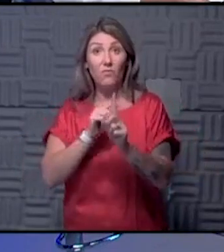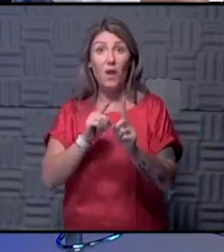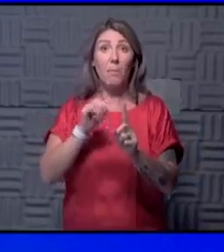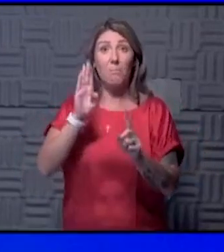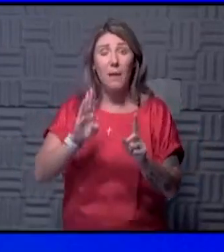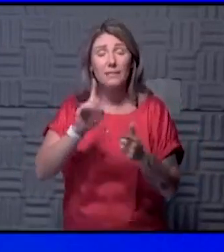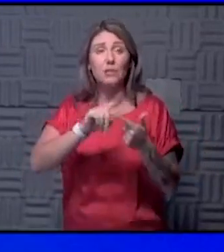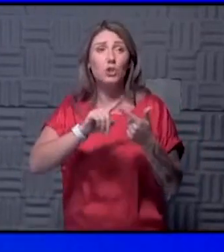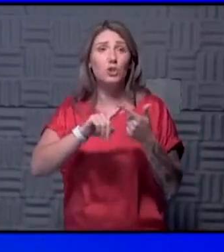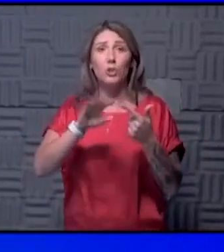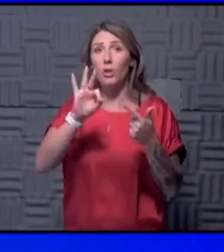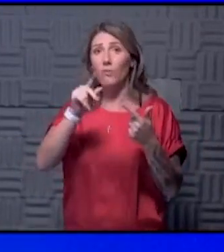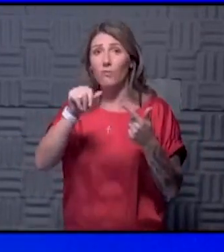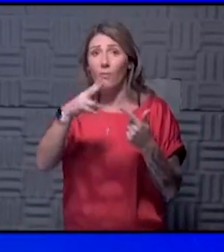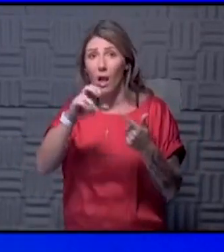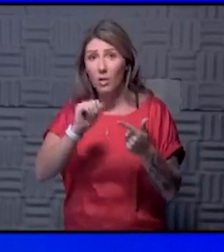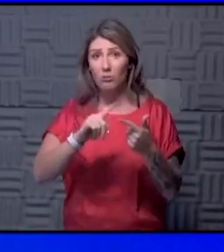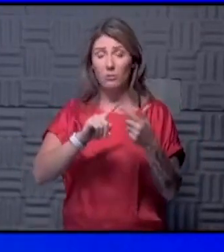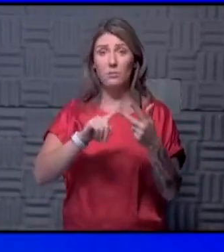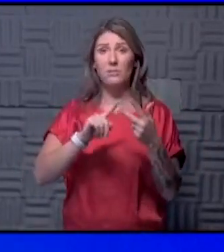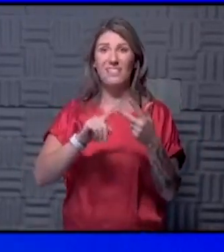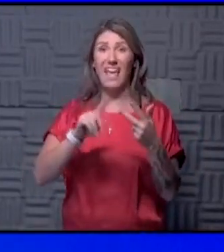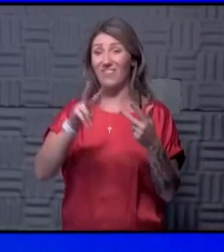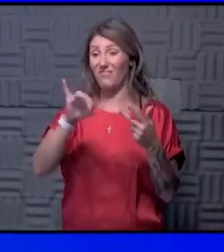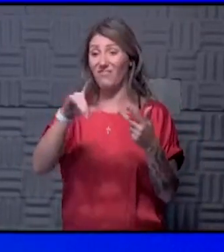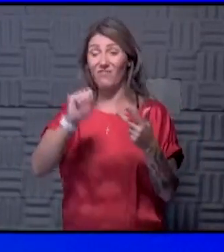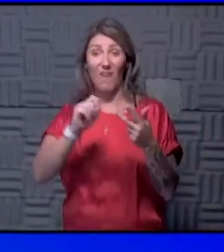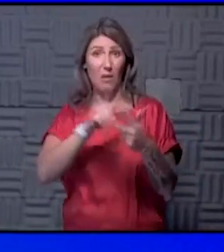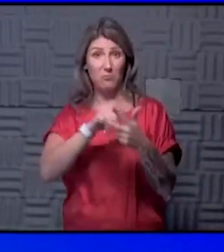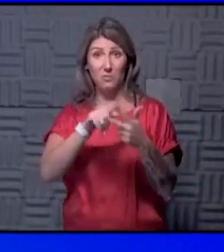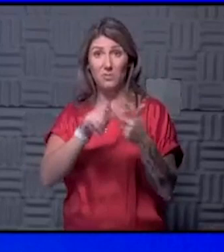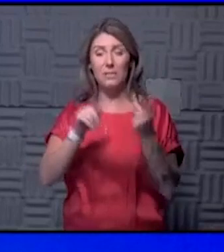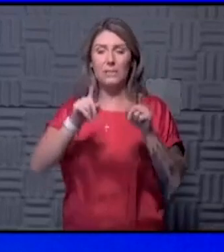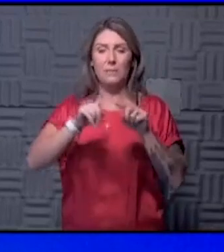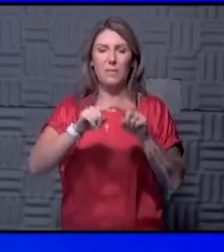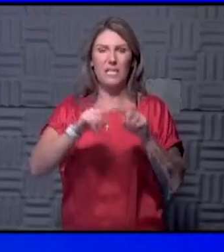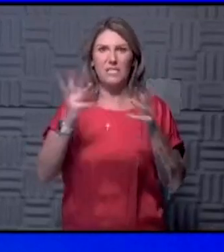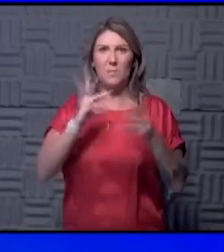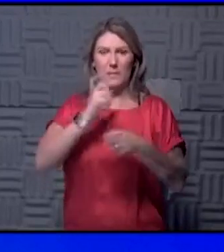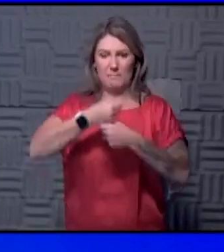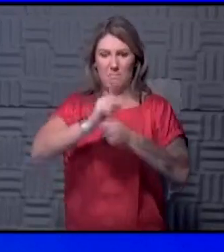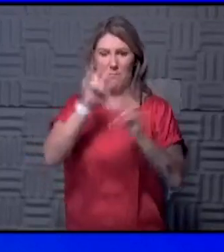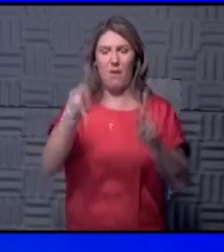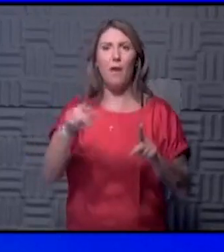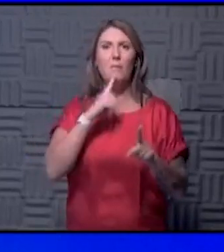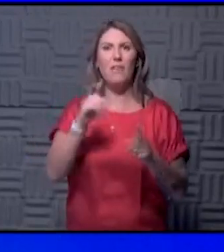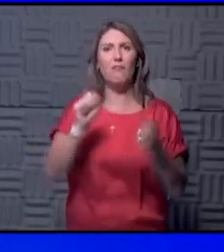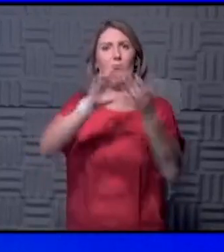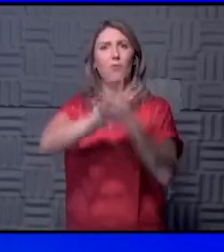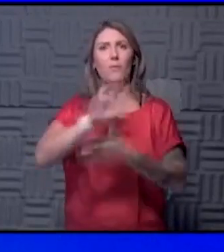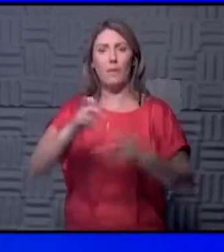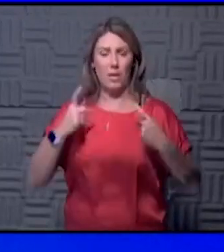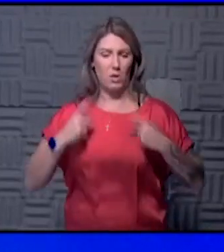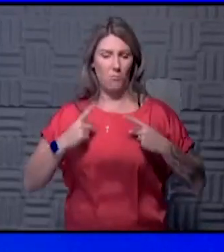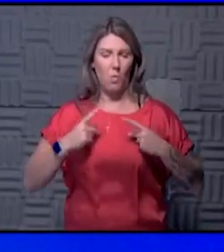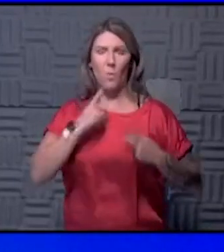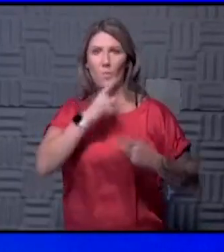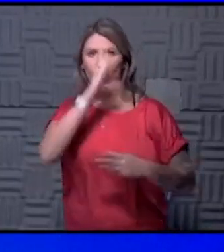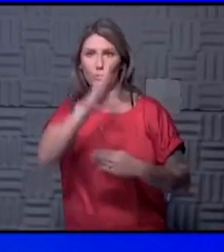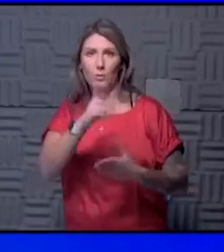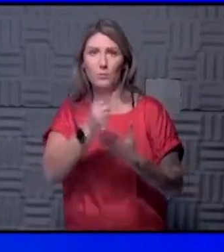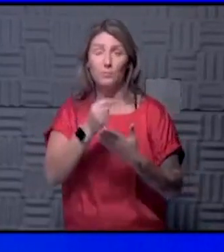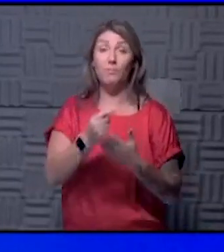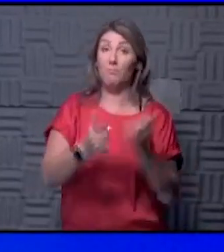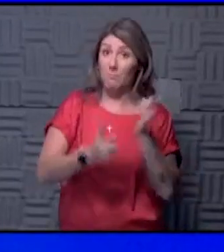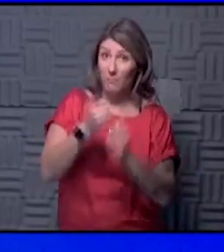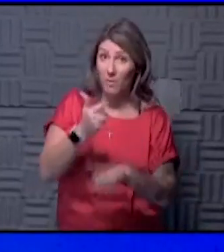by fungus, and of course by viruses. So it just depends really what is the etiology, what is the main cause of that pneumonia that we would direct our treatment with that. And